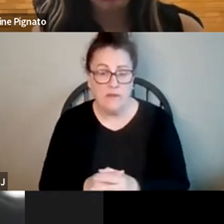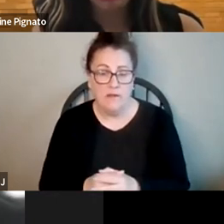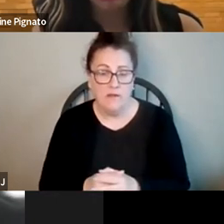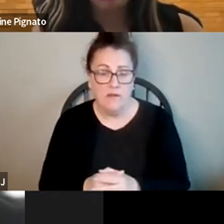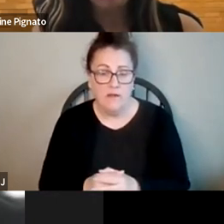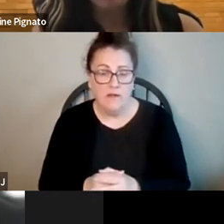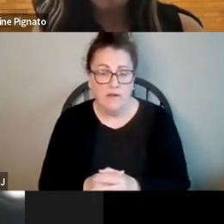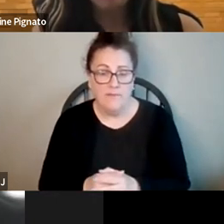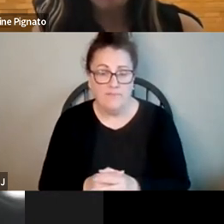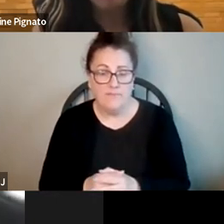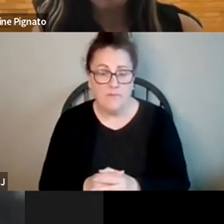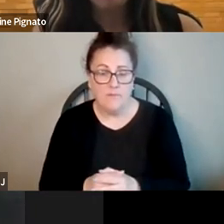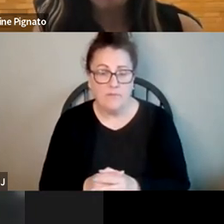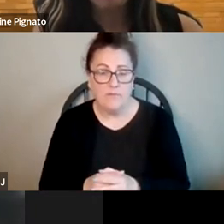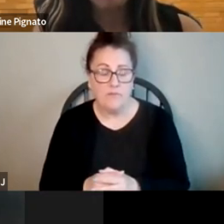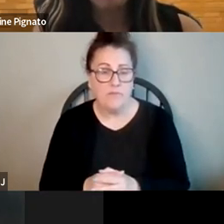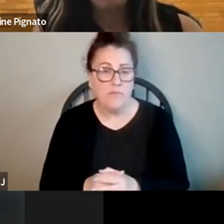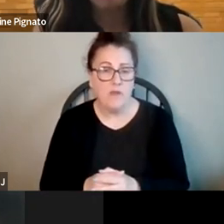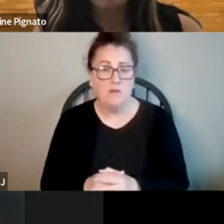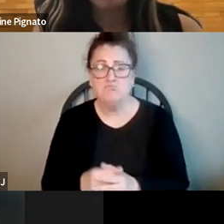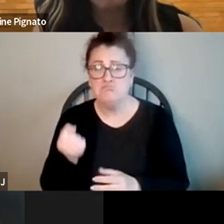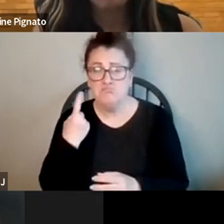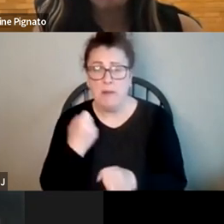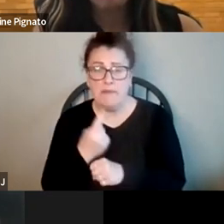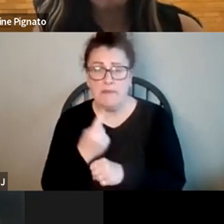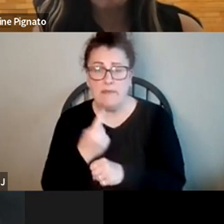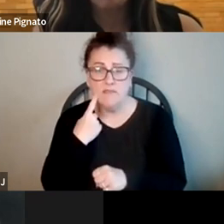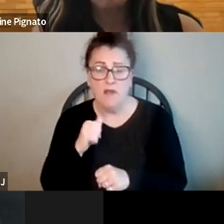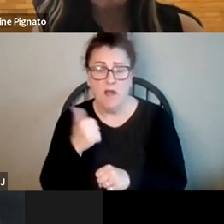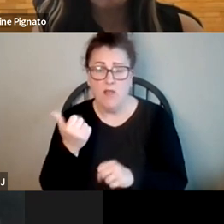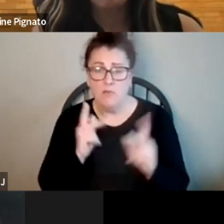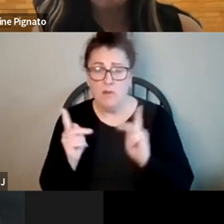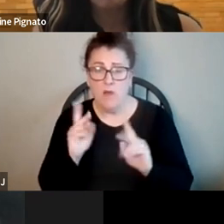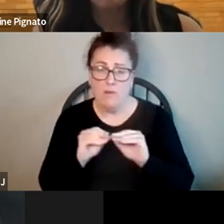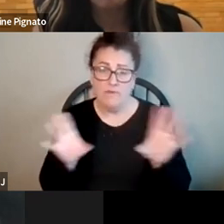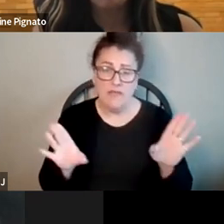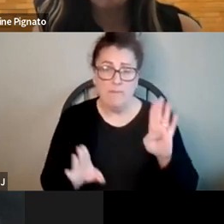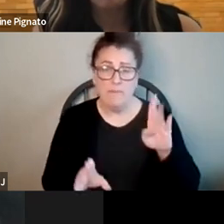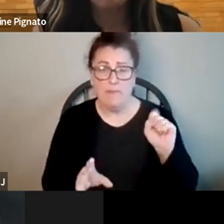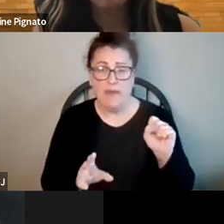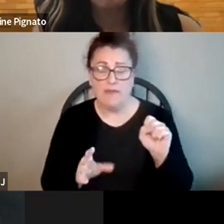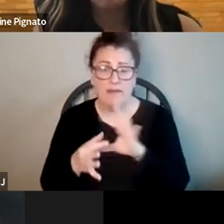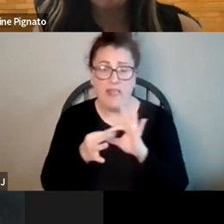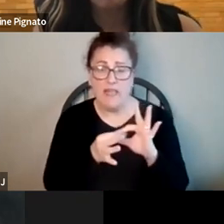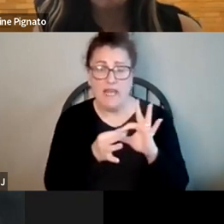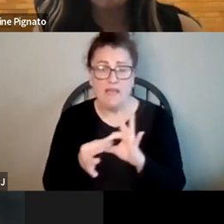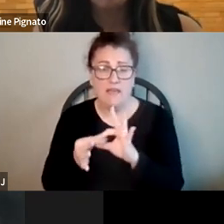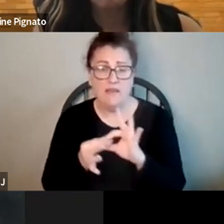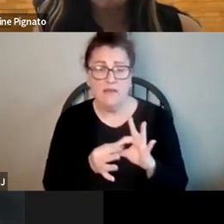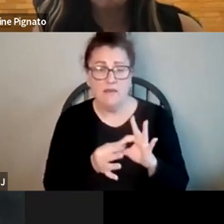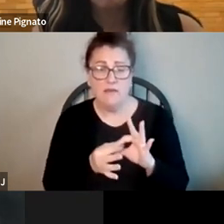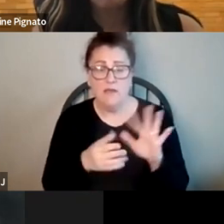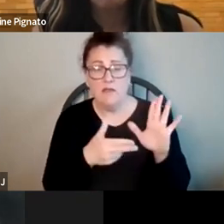So that is logical because those other groups are obviously BPS affiliated based on it, literally what they